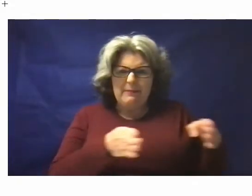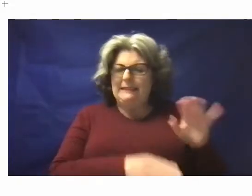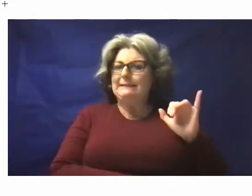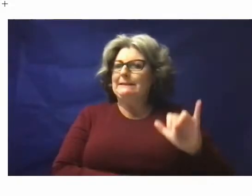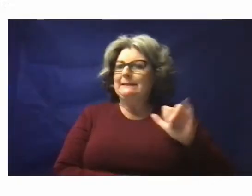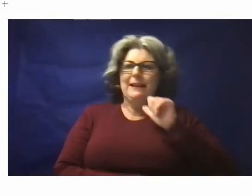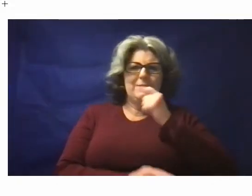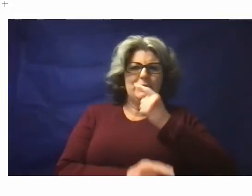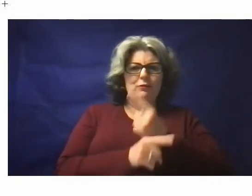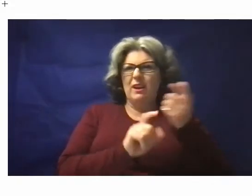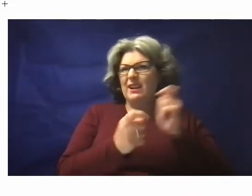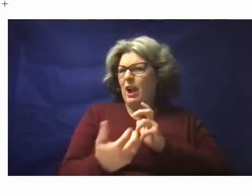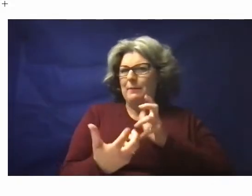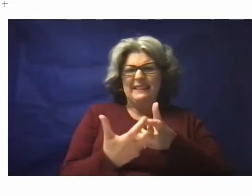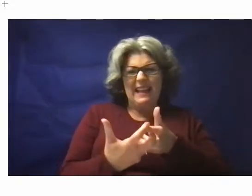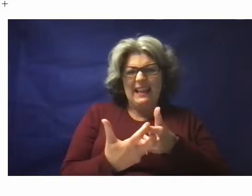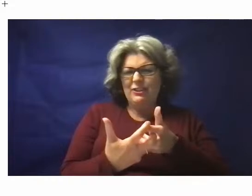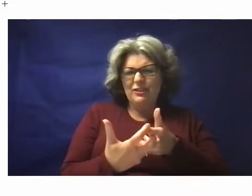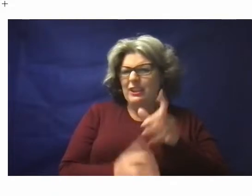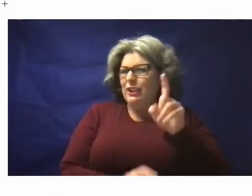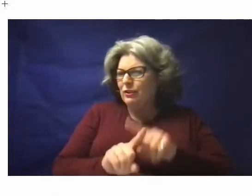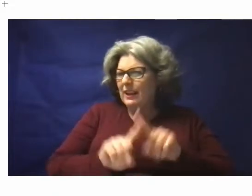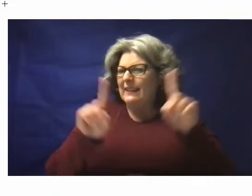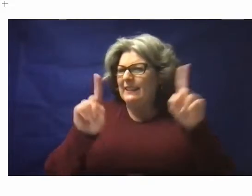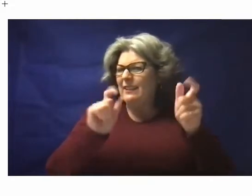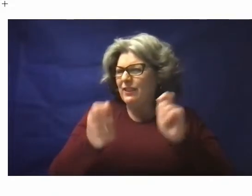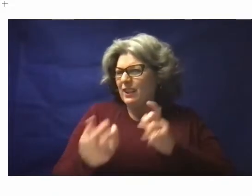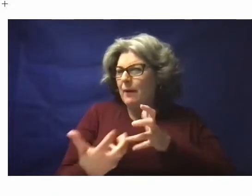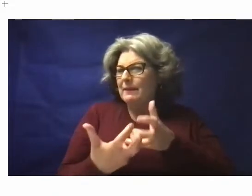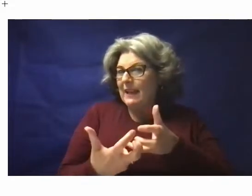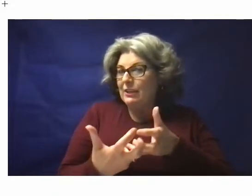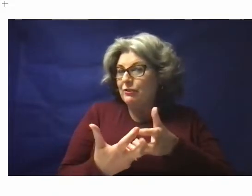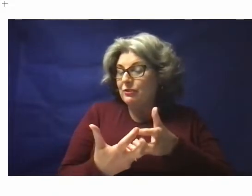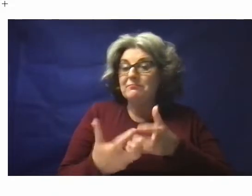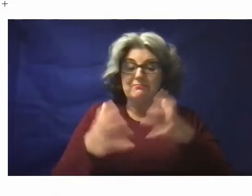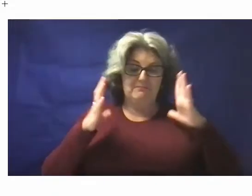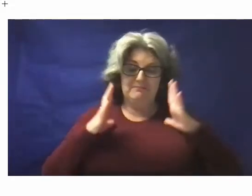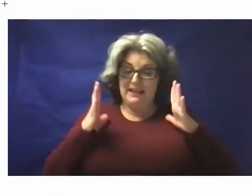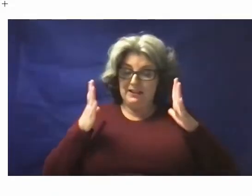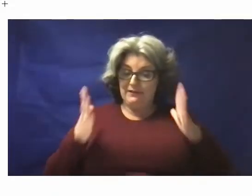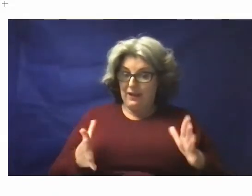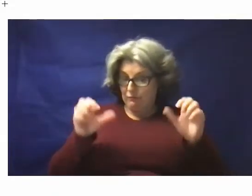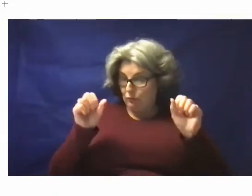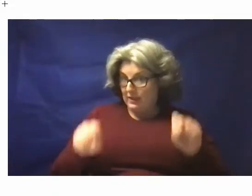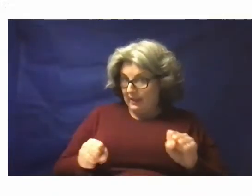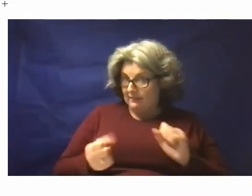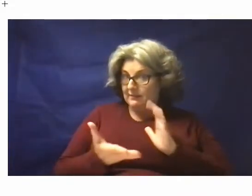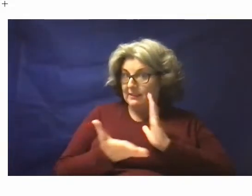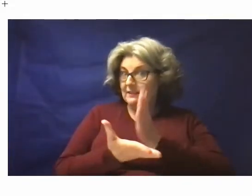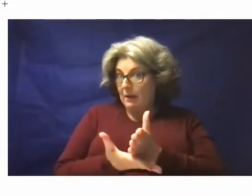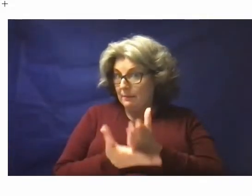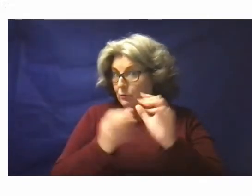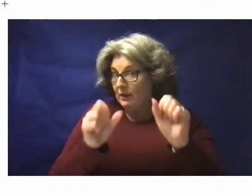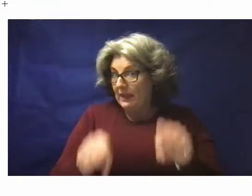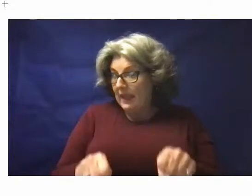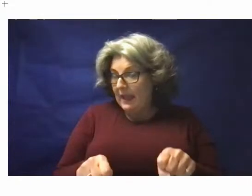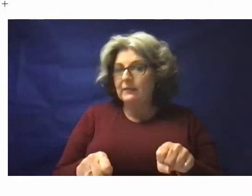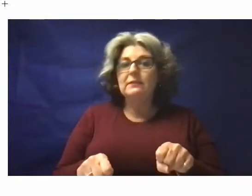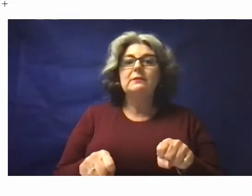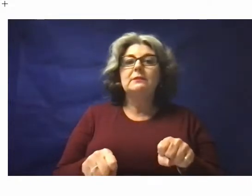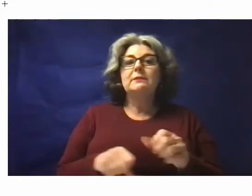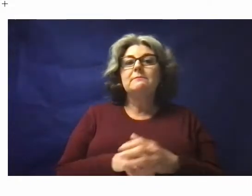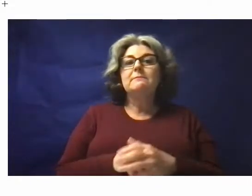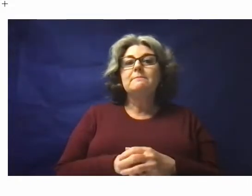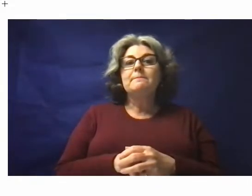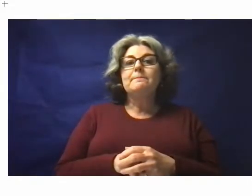accommodation for you and you actually need a different accommodation, that's absolutely fine. We can do that. We can stop it in that moment. We can do the report again, like Ksenia said, we